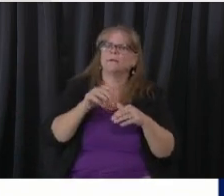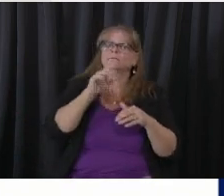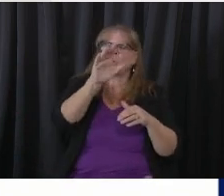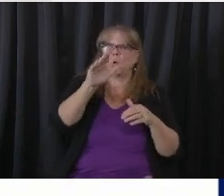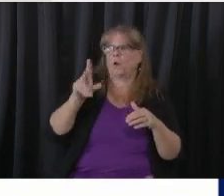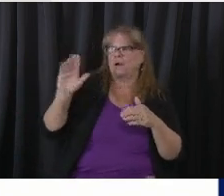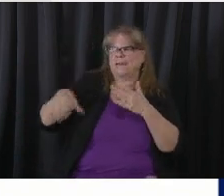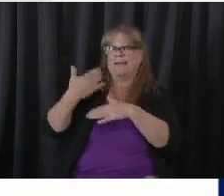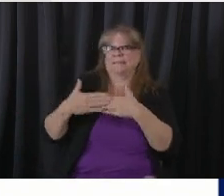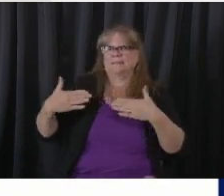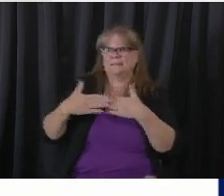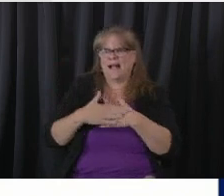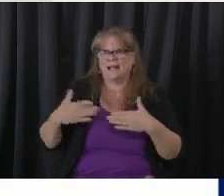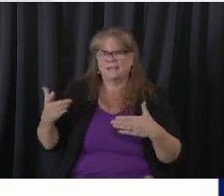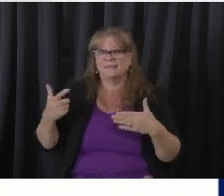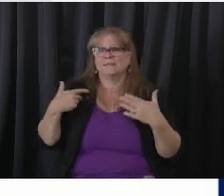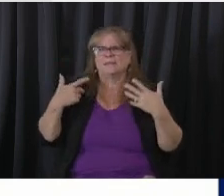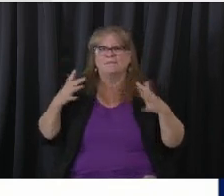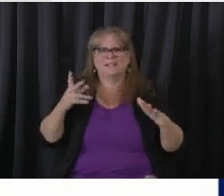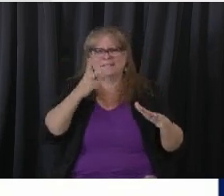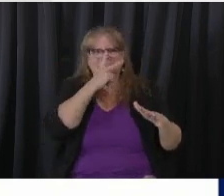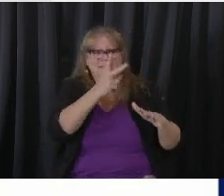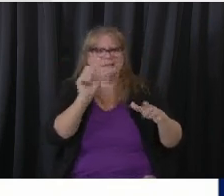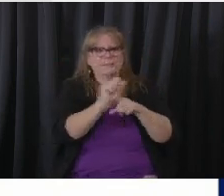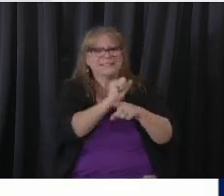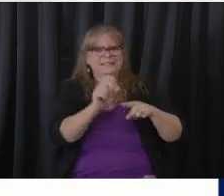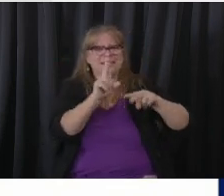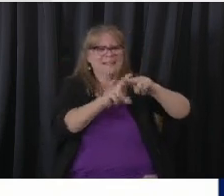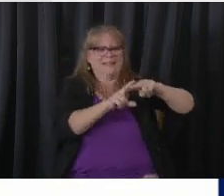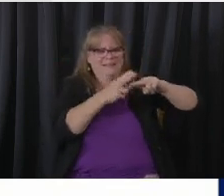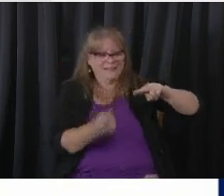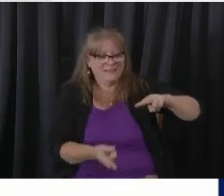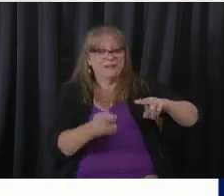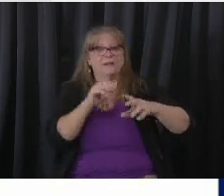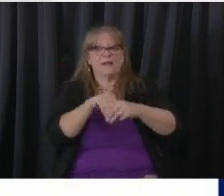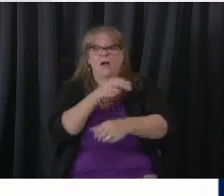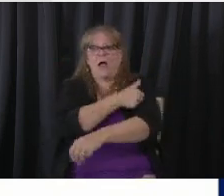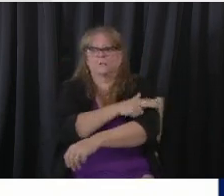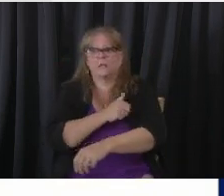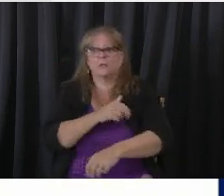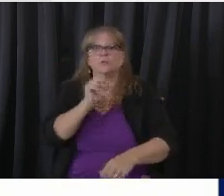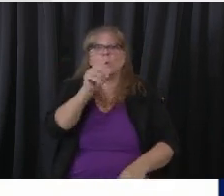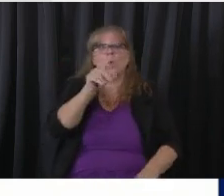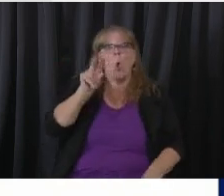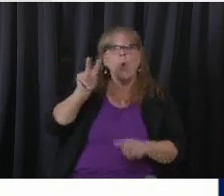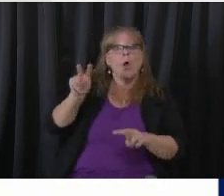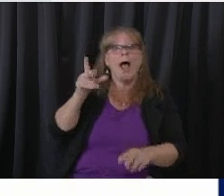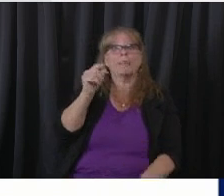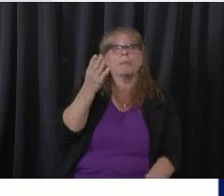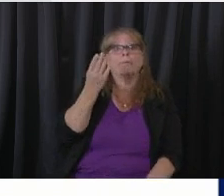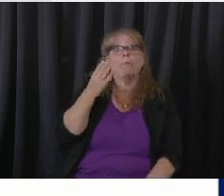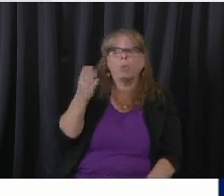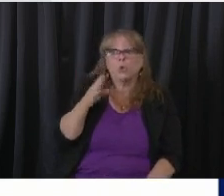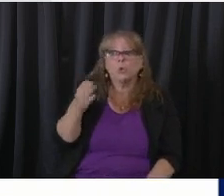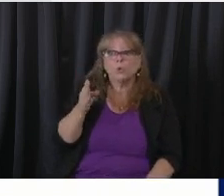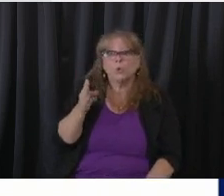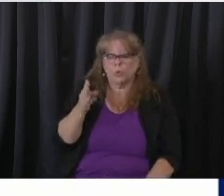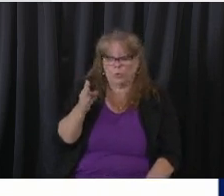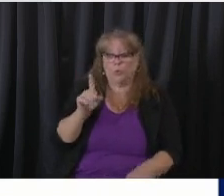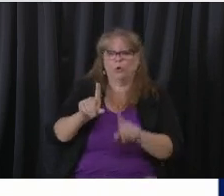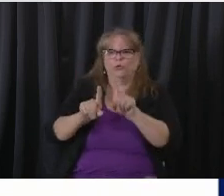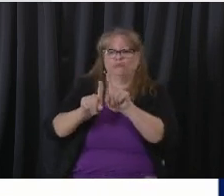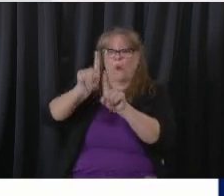here. So the blue vertical bars show you daily new hospital admissions for COVID-19 in the state, and the dark blue line shows you our 7-day